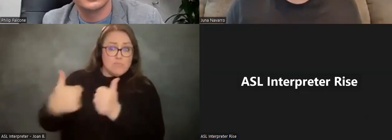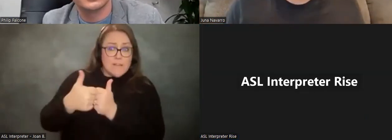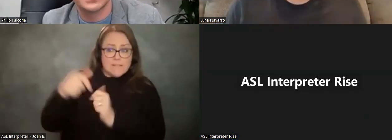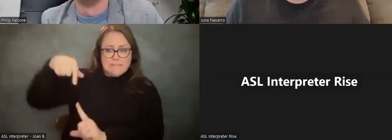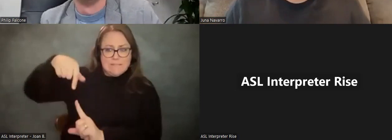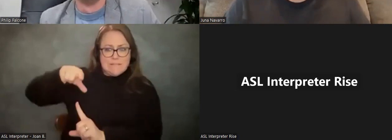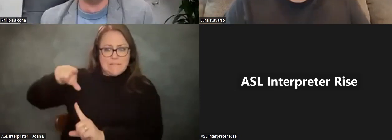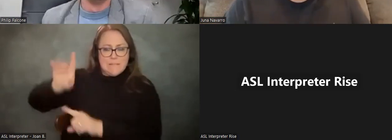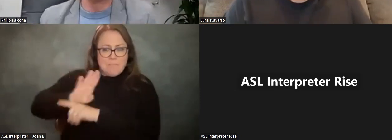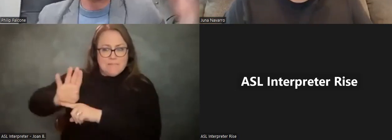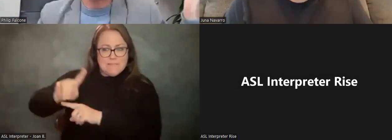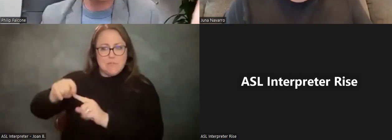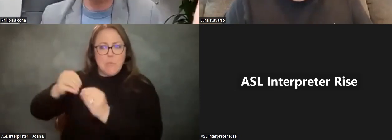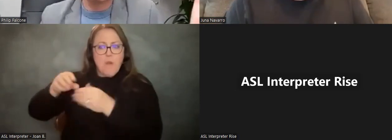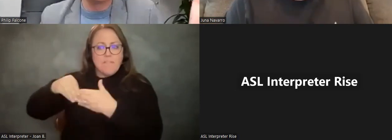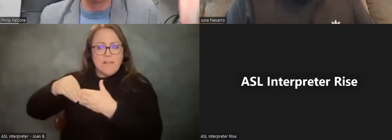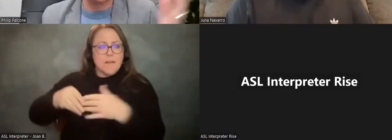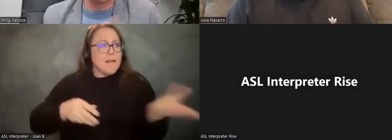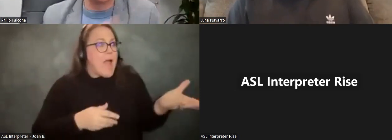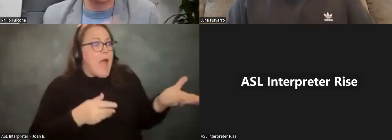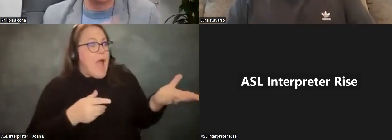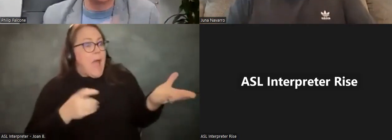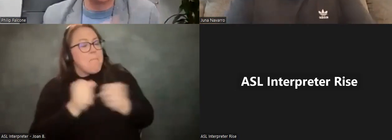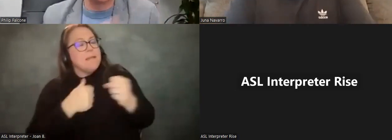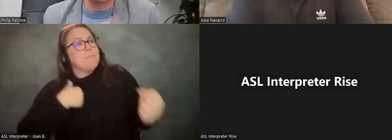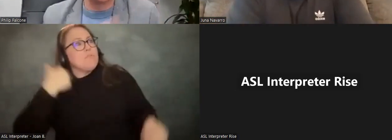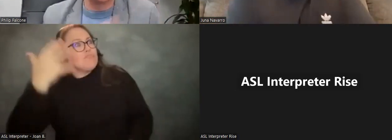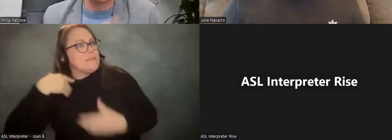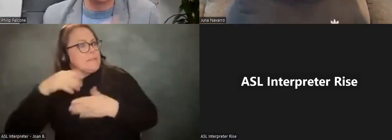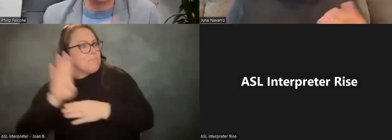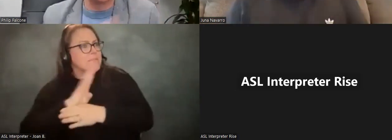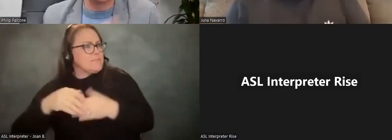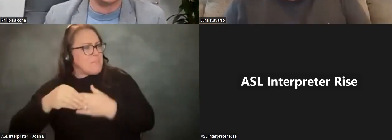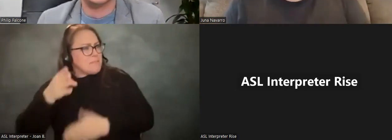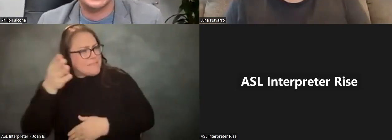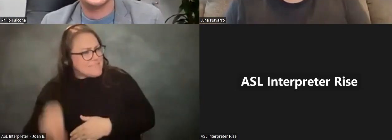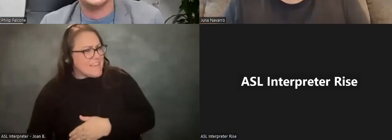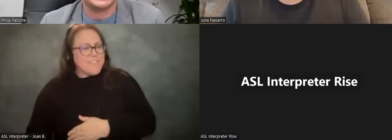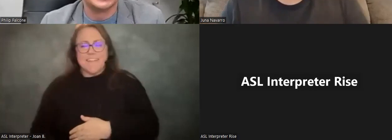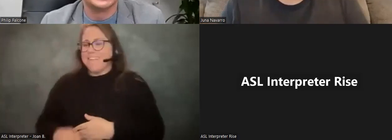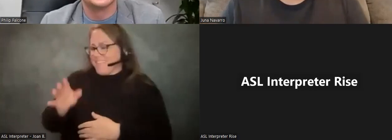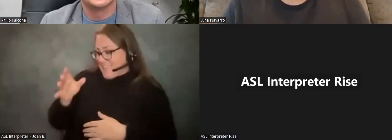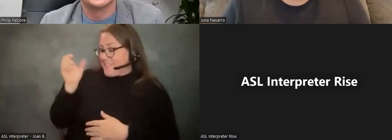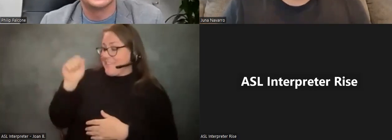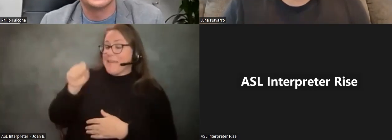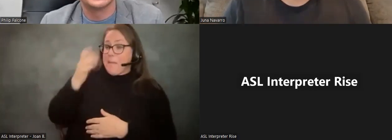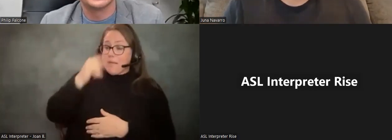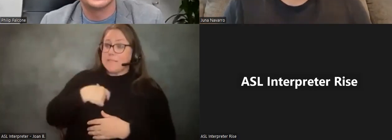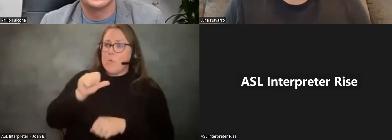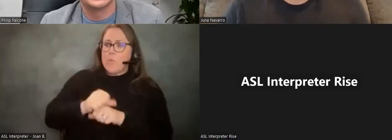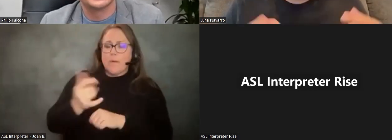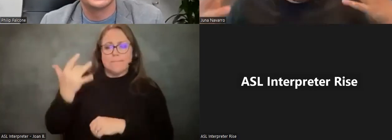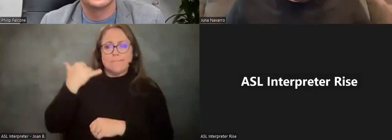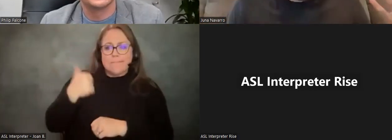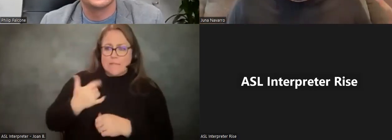flexible, and I think because we're never flexible. It drives me crazy. Yeah, I think even early on in my work,